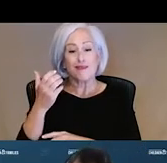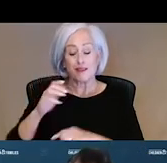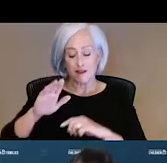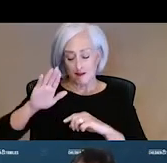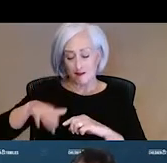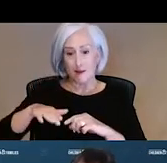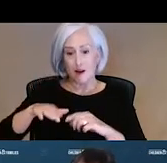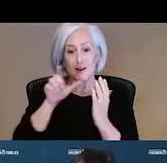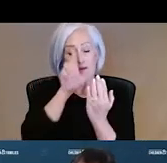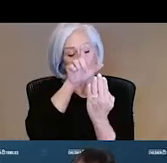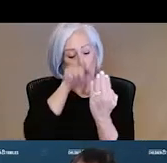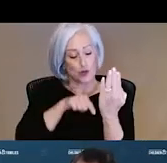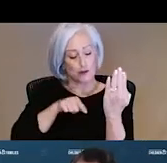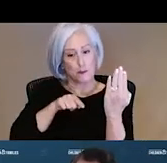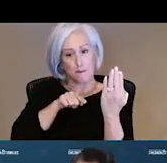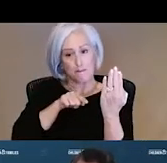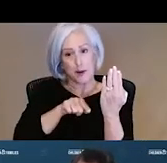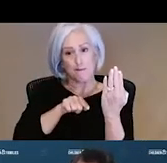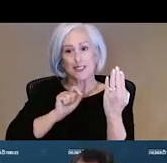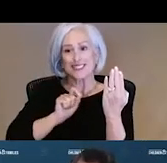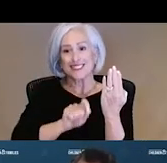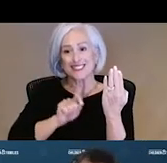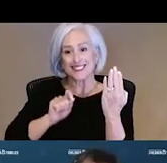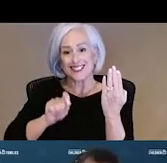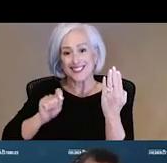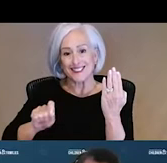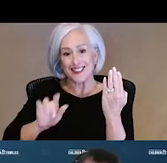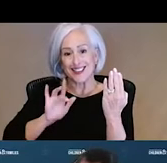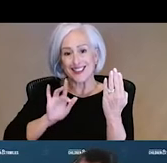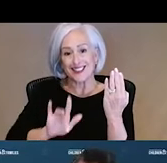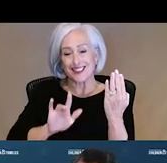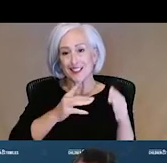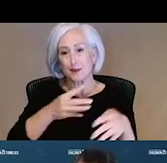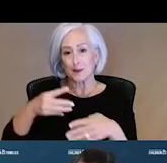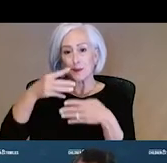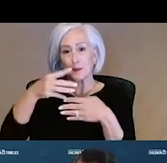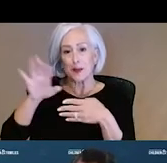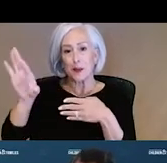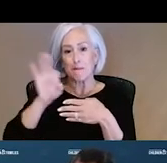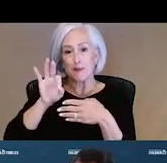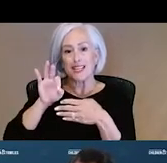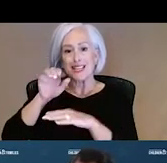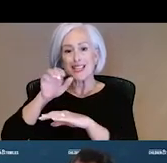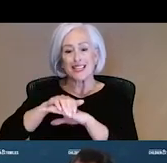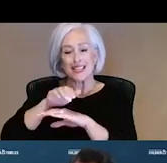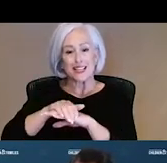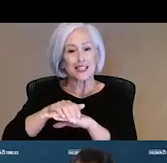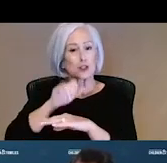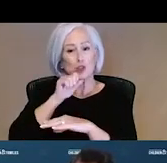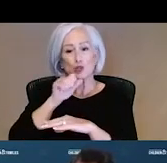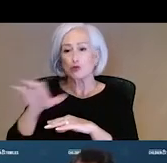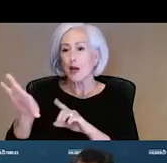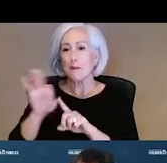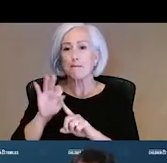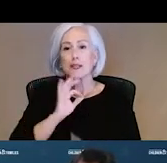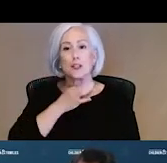select Language Interpretation, then choose English, and then click Done. Do not select Mute Original Audio. And I'm going to try to copy